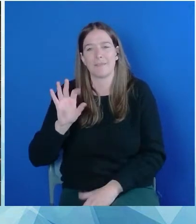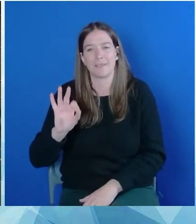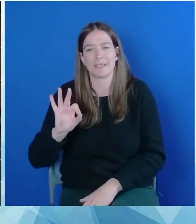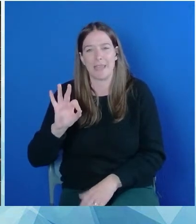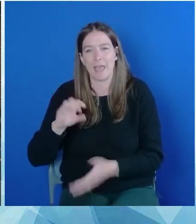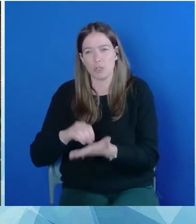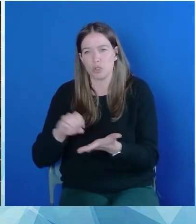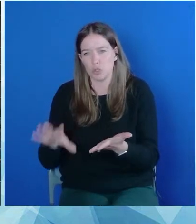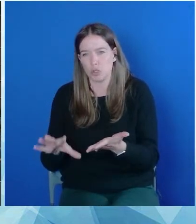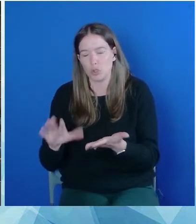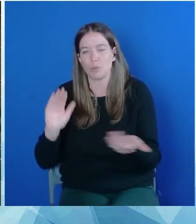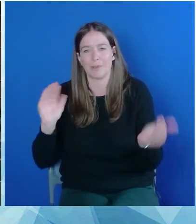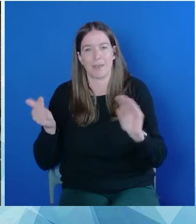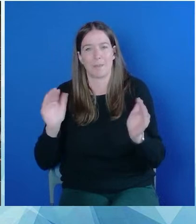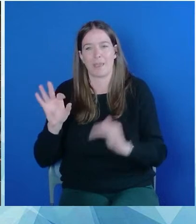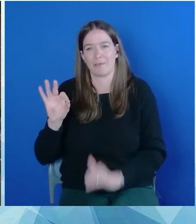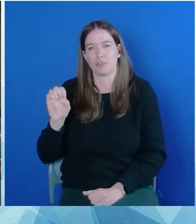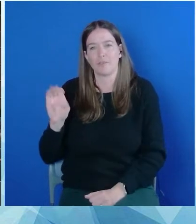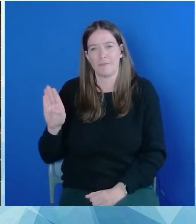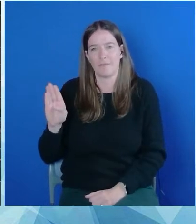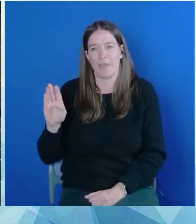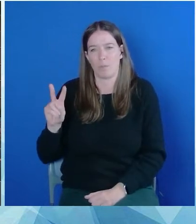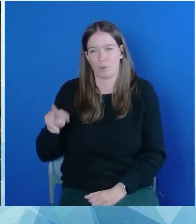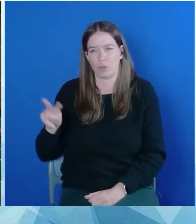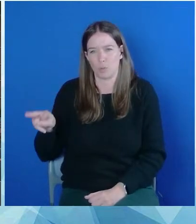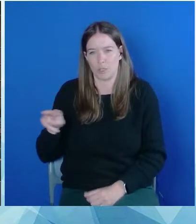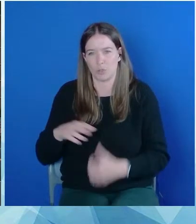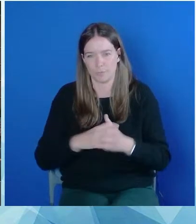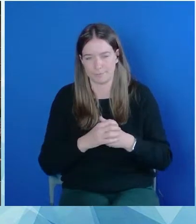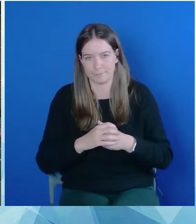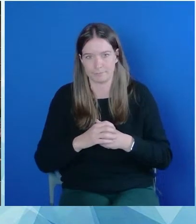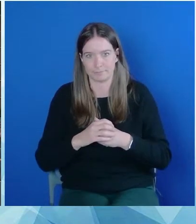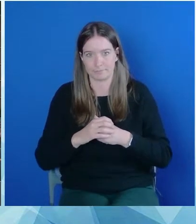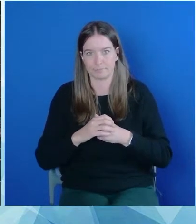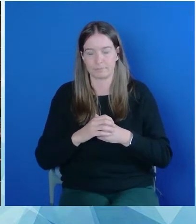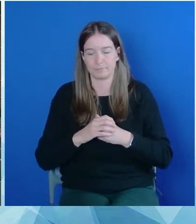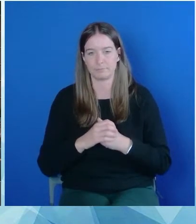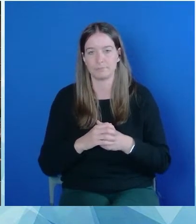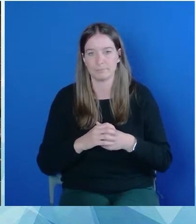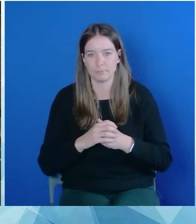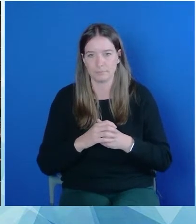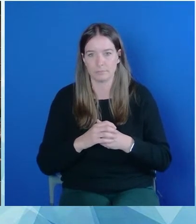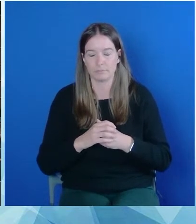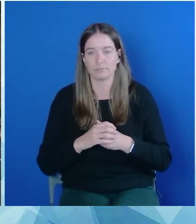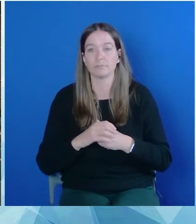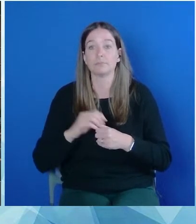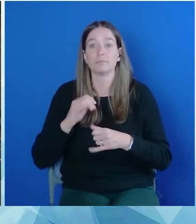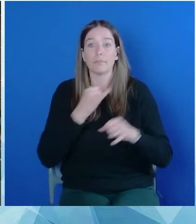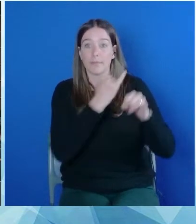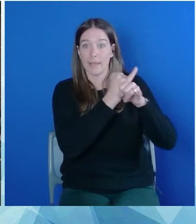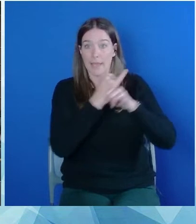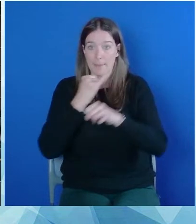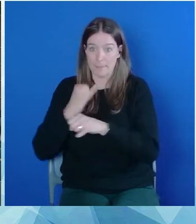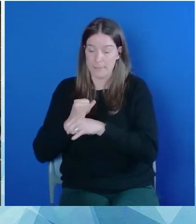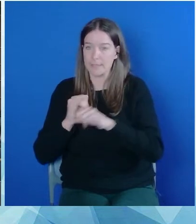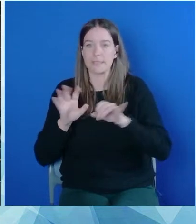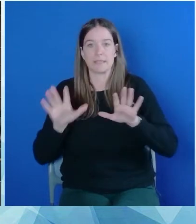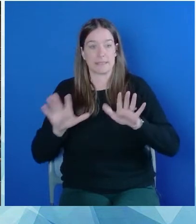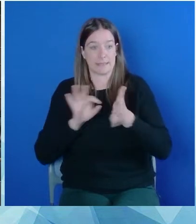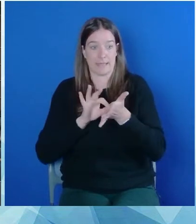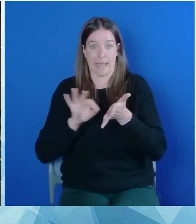1st, 2022. Total count of 2178. The site-based student count has remained the